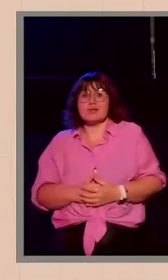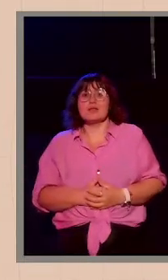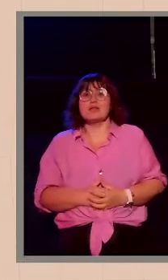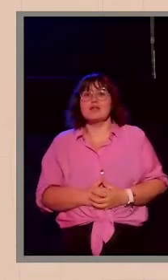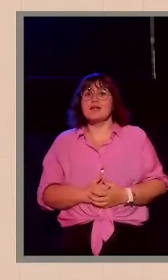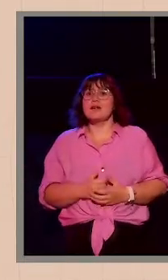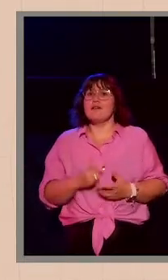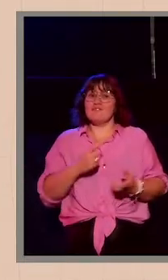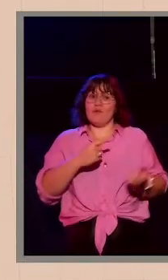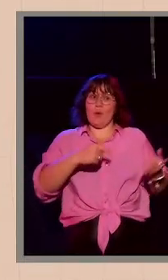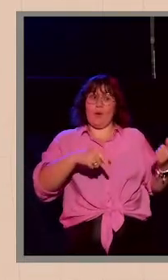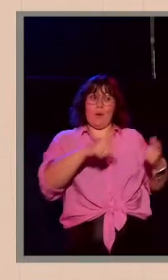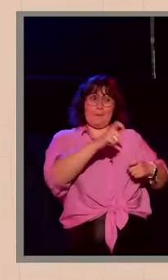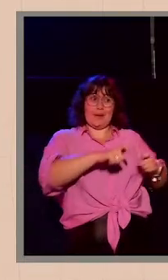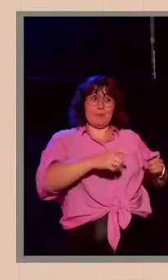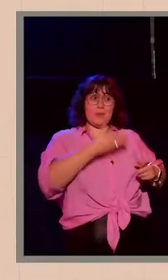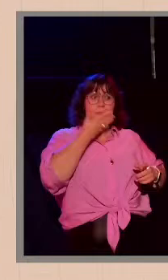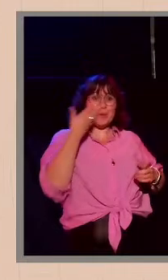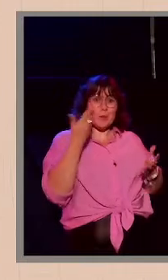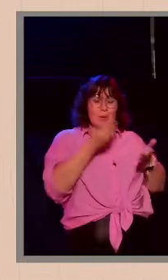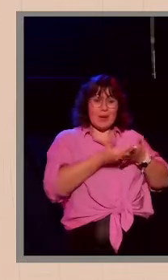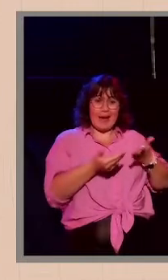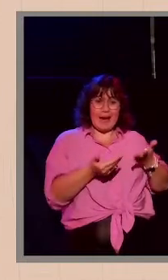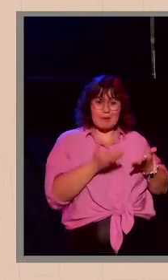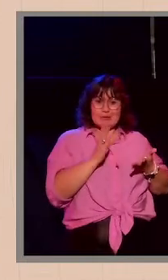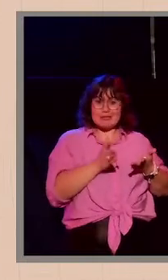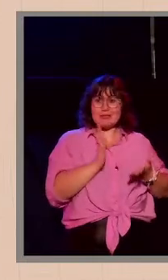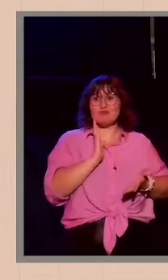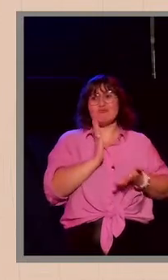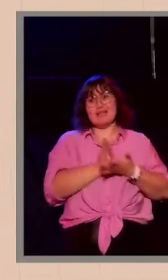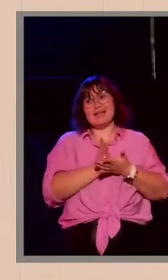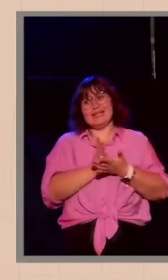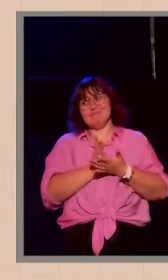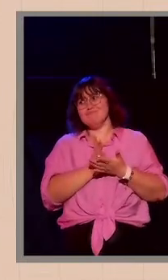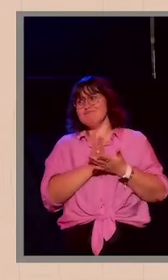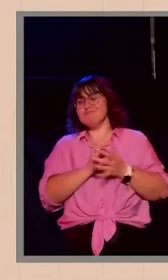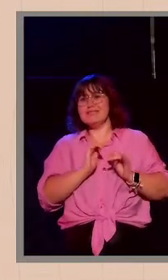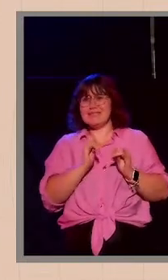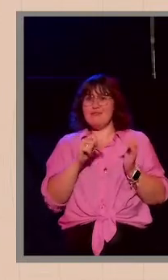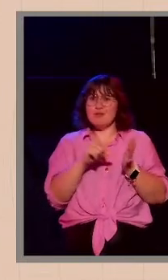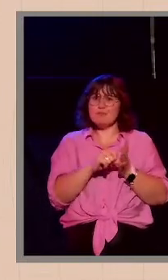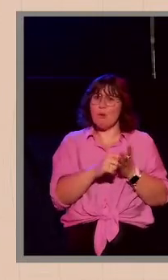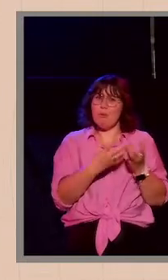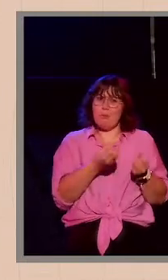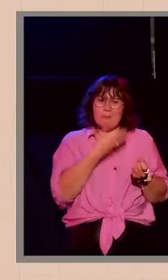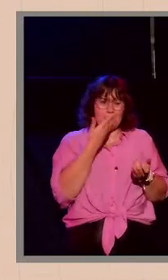for people who don't have it, that's a really, really serious problem.